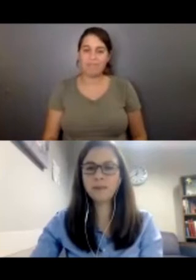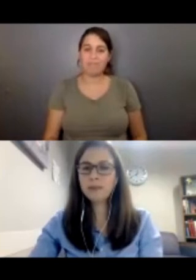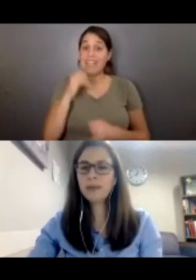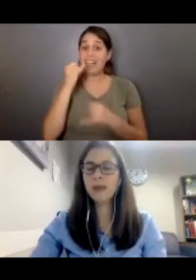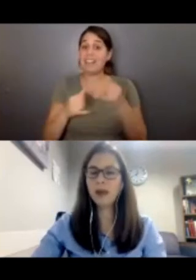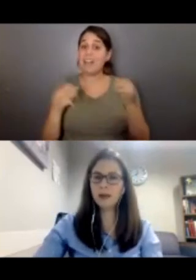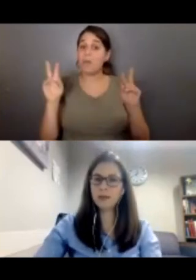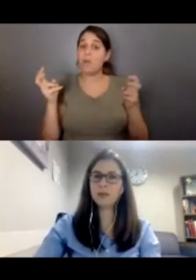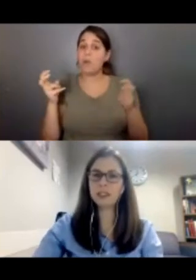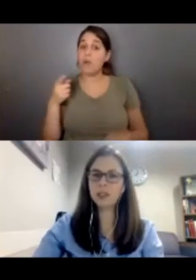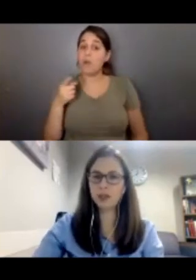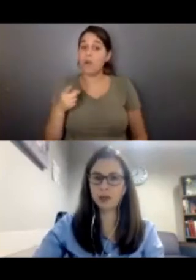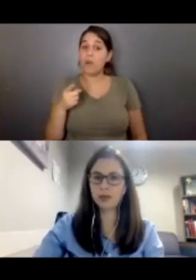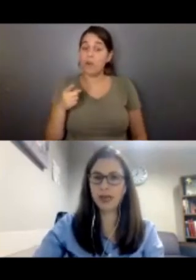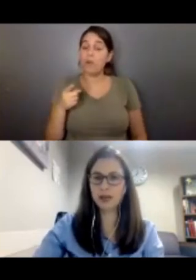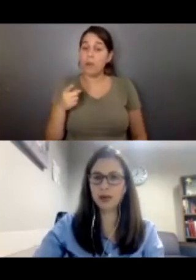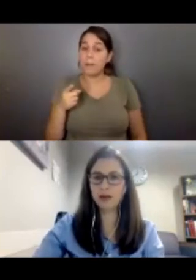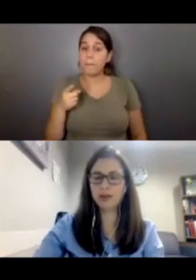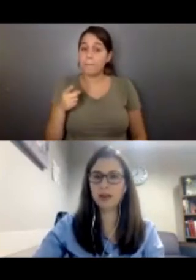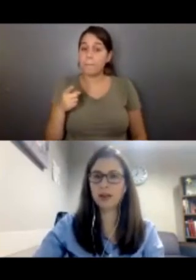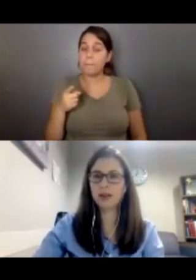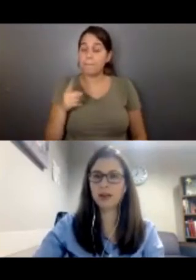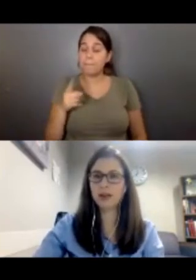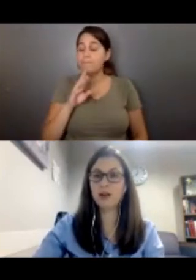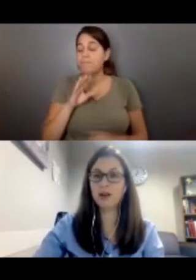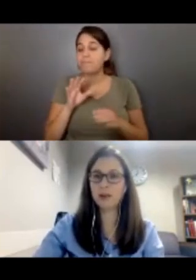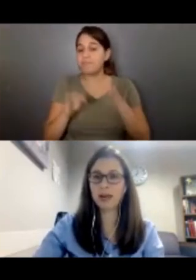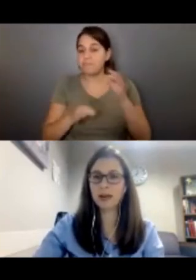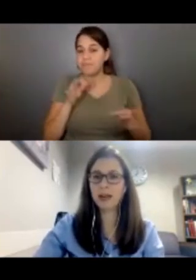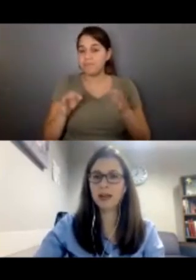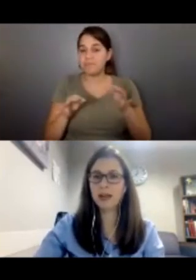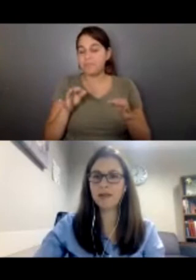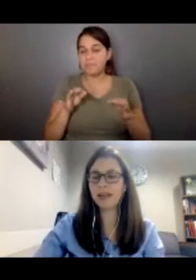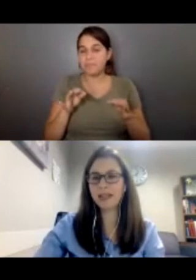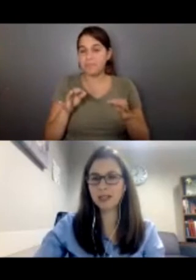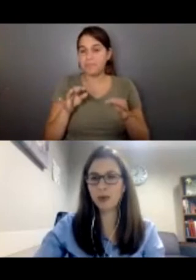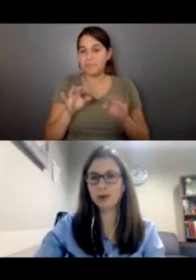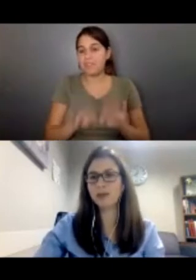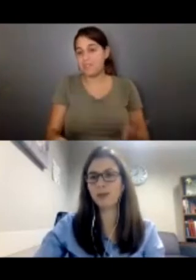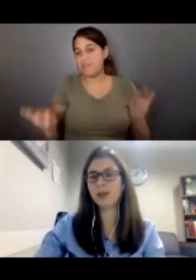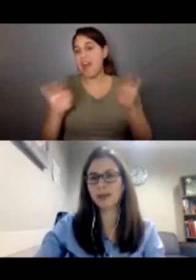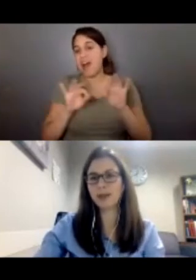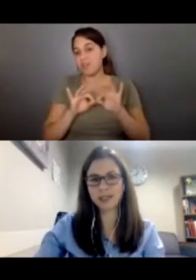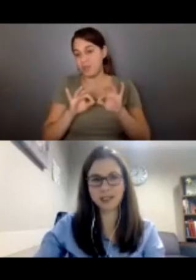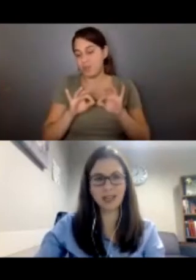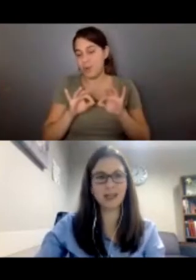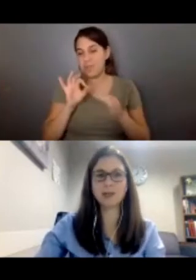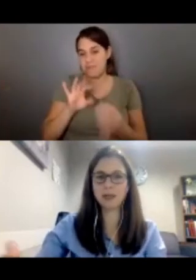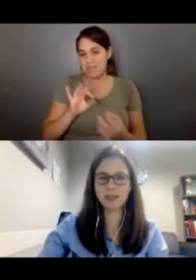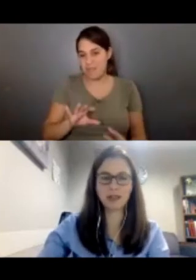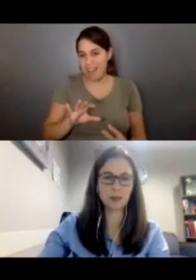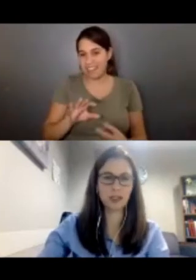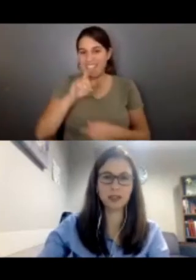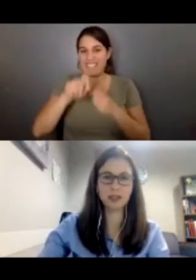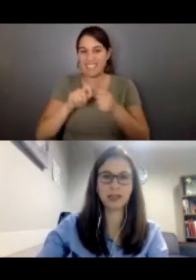here speaks to the value of our feedback having exact quotes of what the residents said in